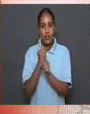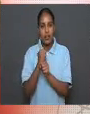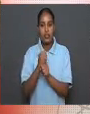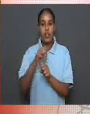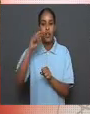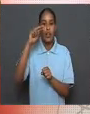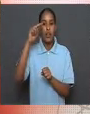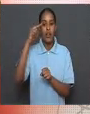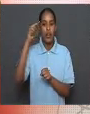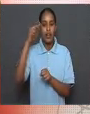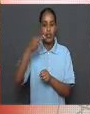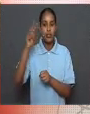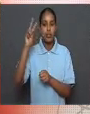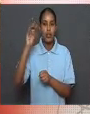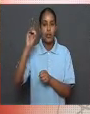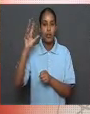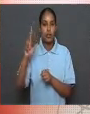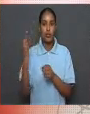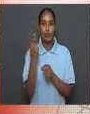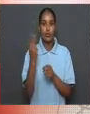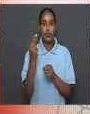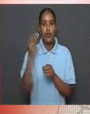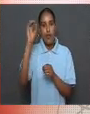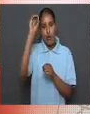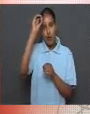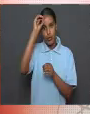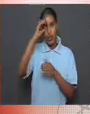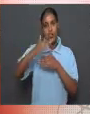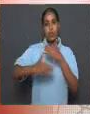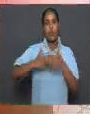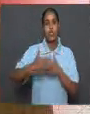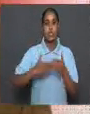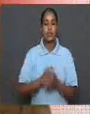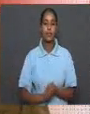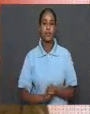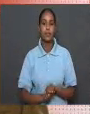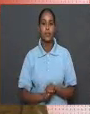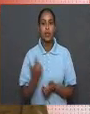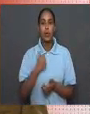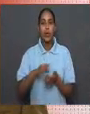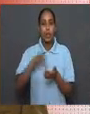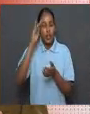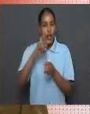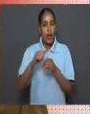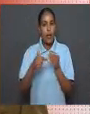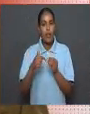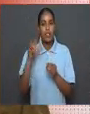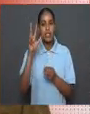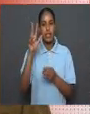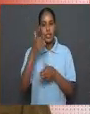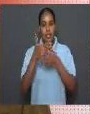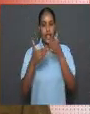of nitric acid using Ostwald's process. We learned about the